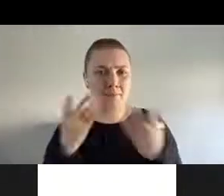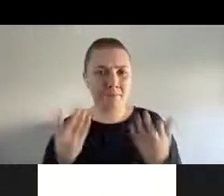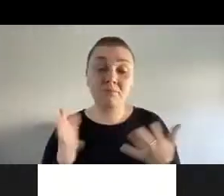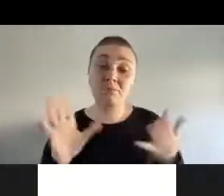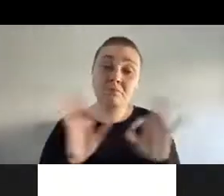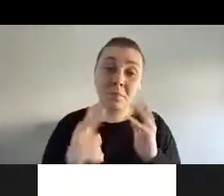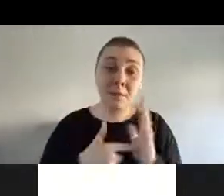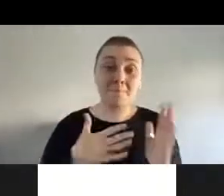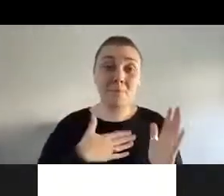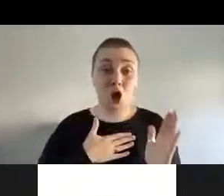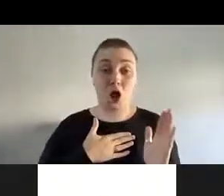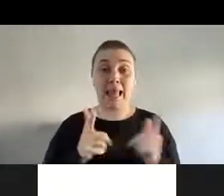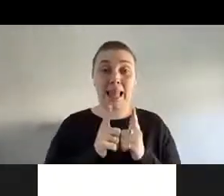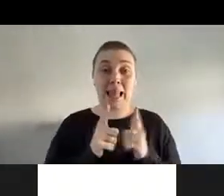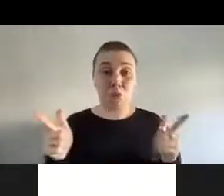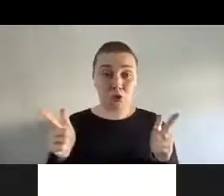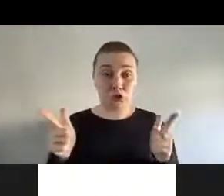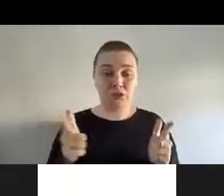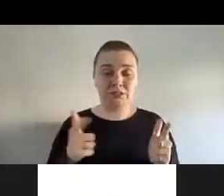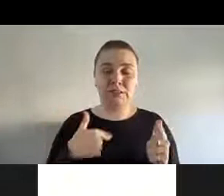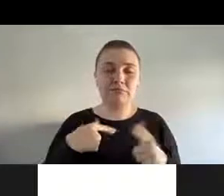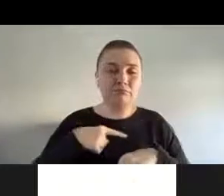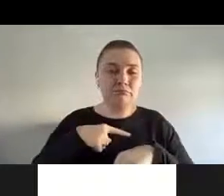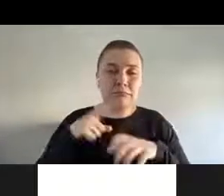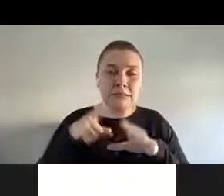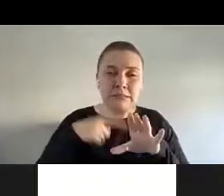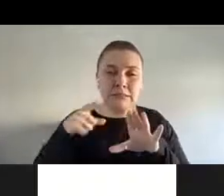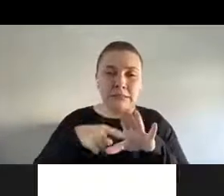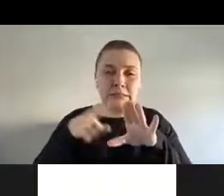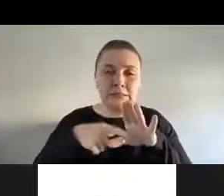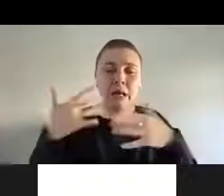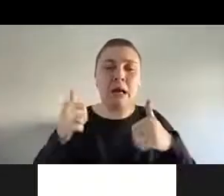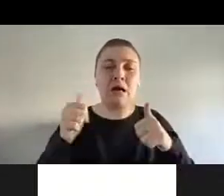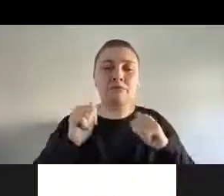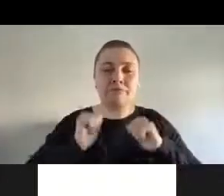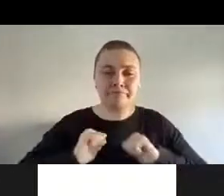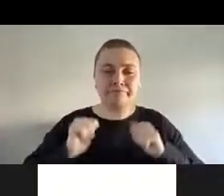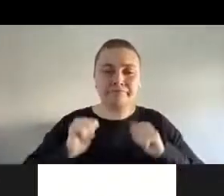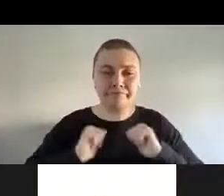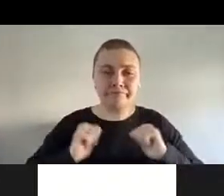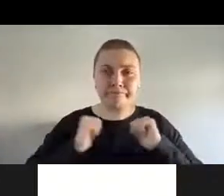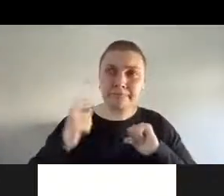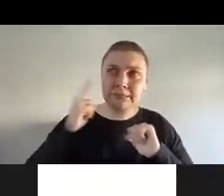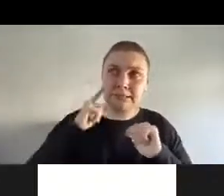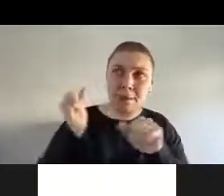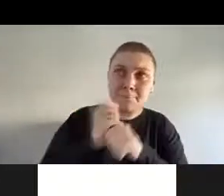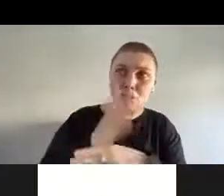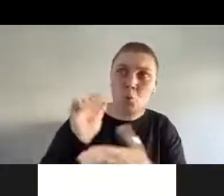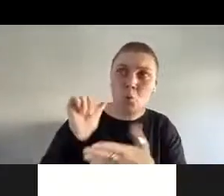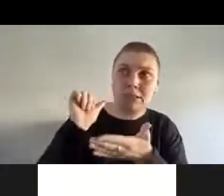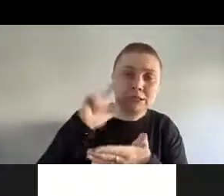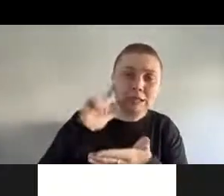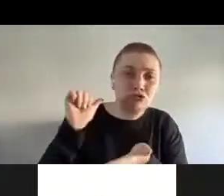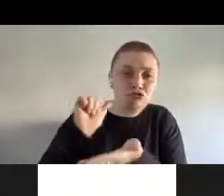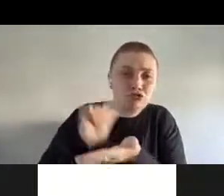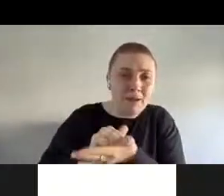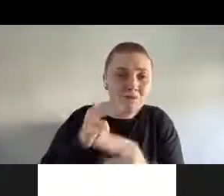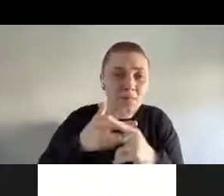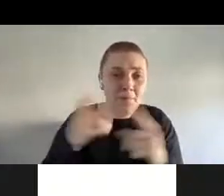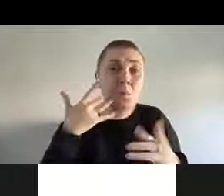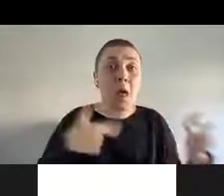language, it took me years of practice to sound how people expected. When I moved to